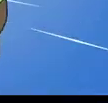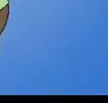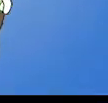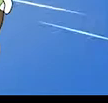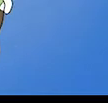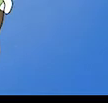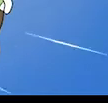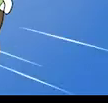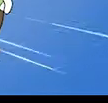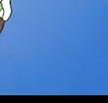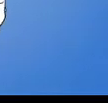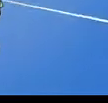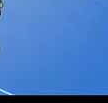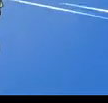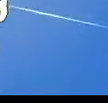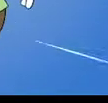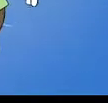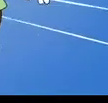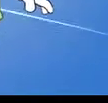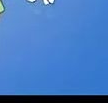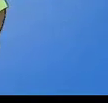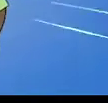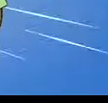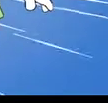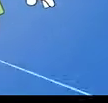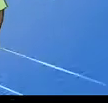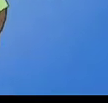Welcome and study with Tanzania Institute of Education.